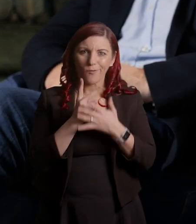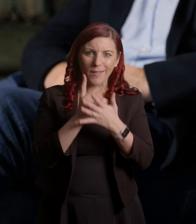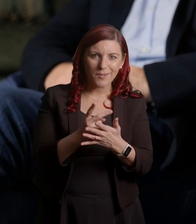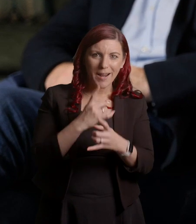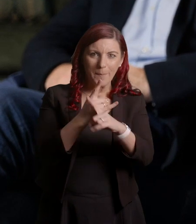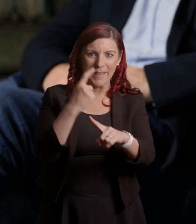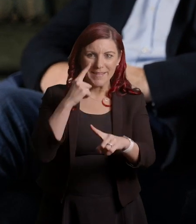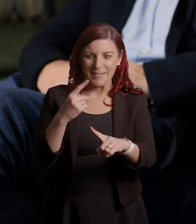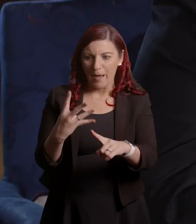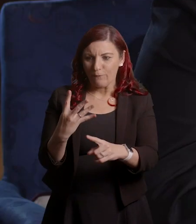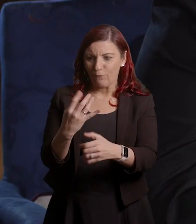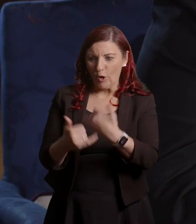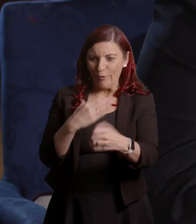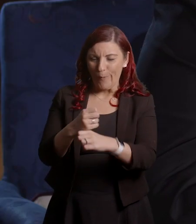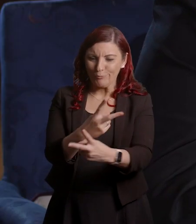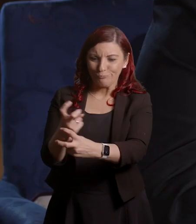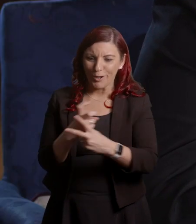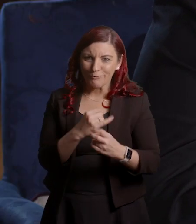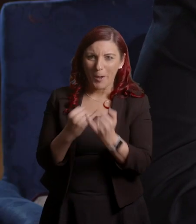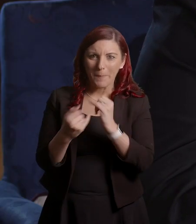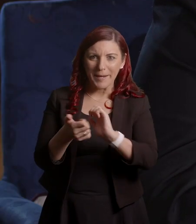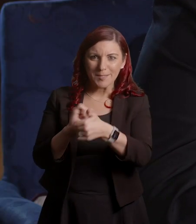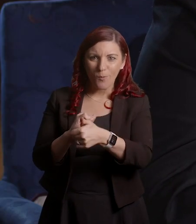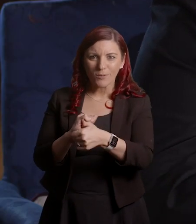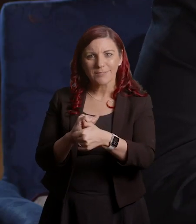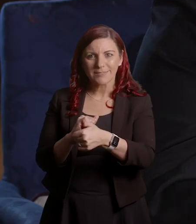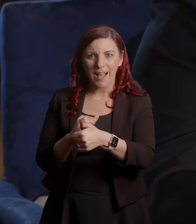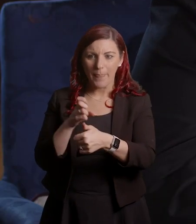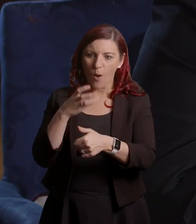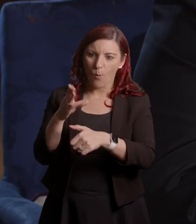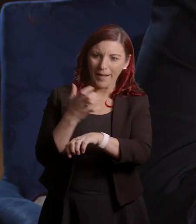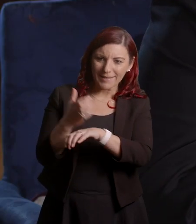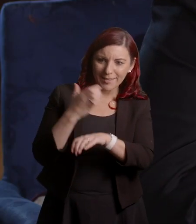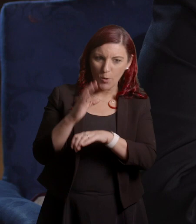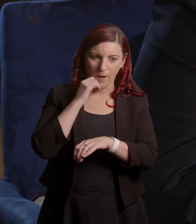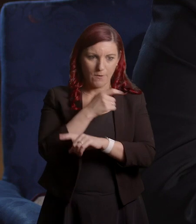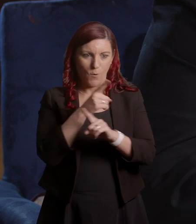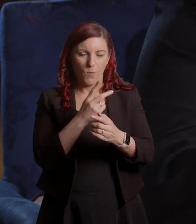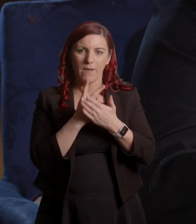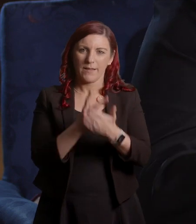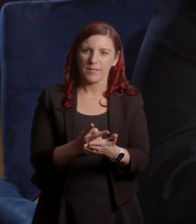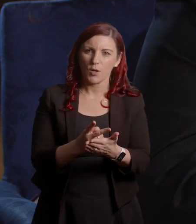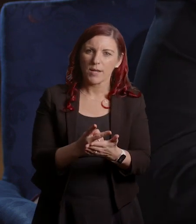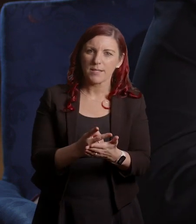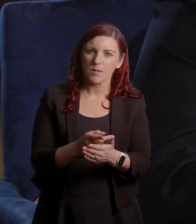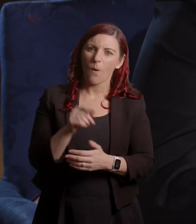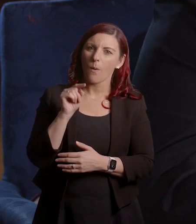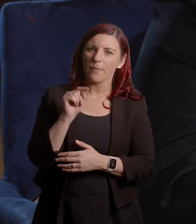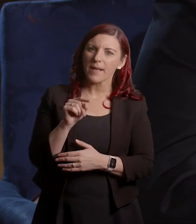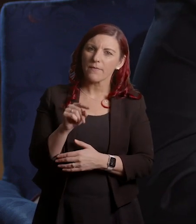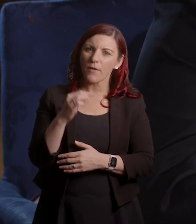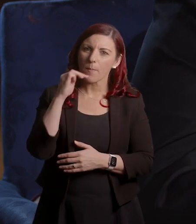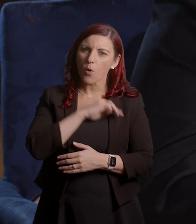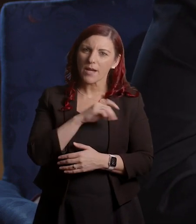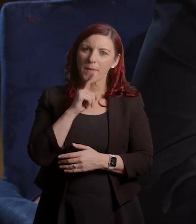of 4-year-olds running around doing the sport. But that can only continue because of the volunteers. But that is